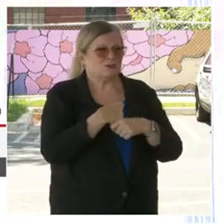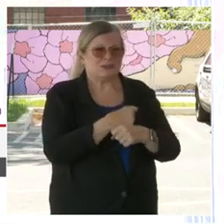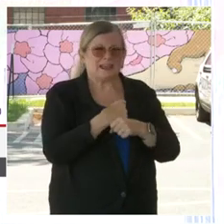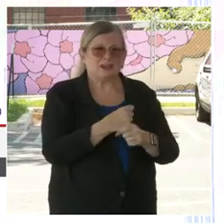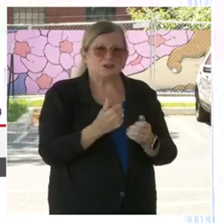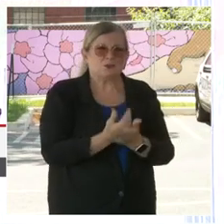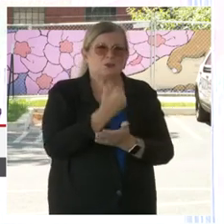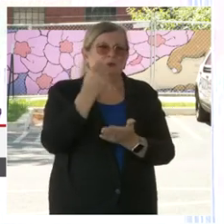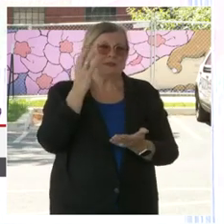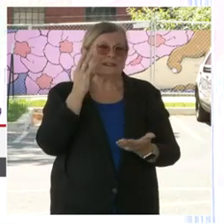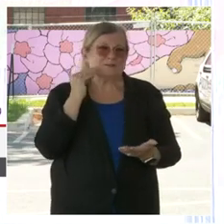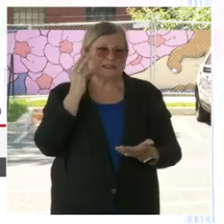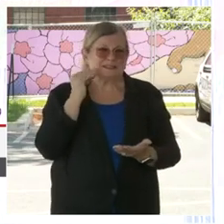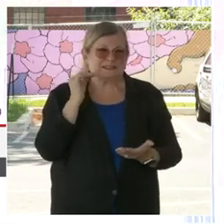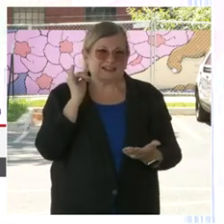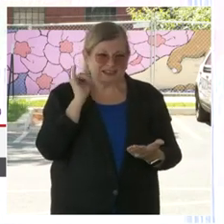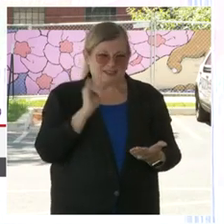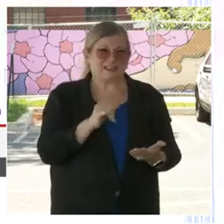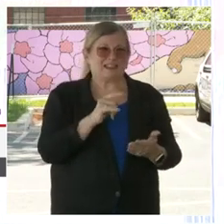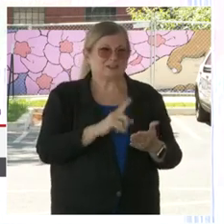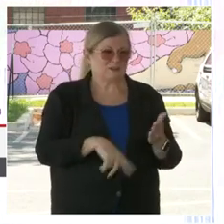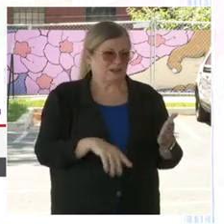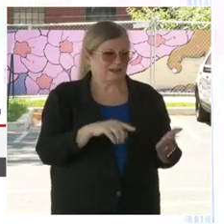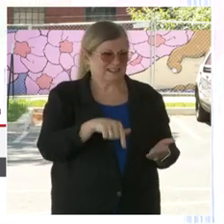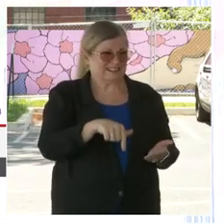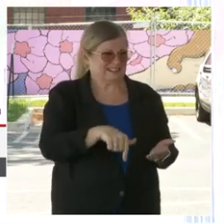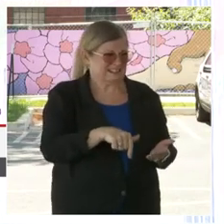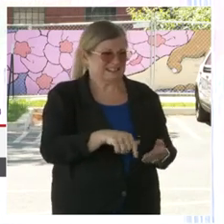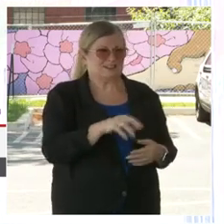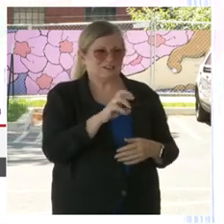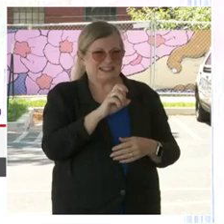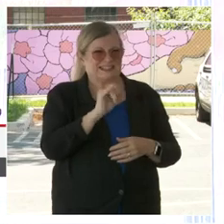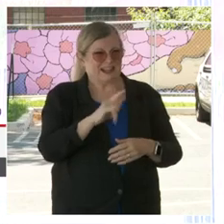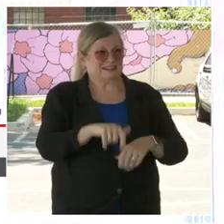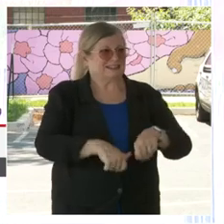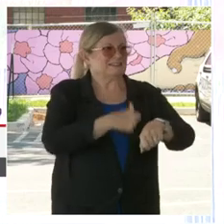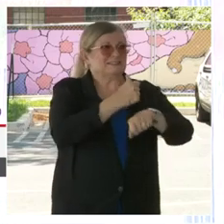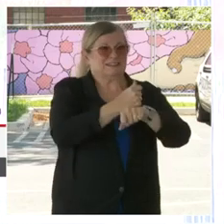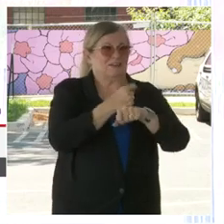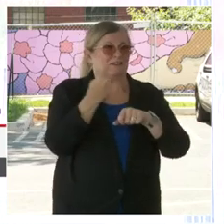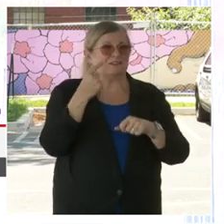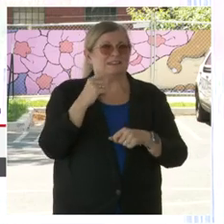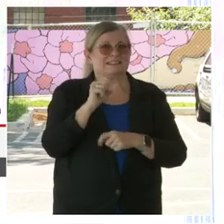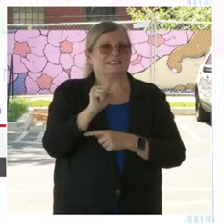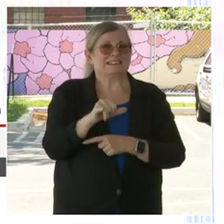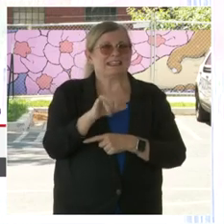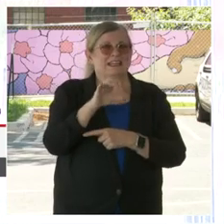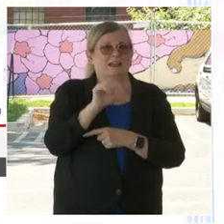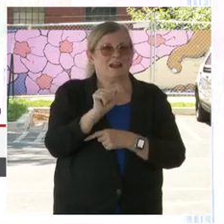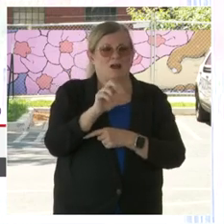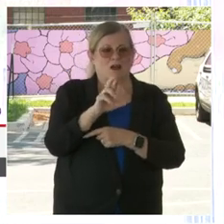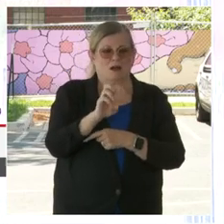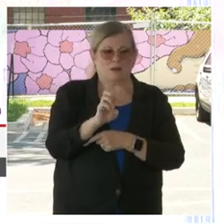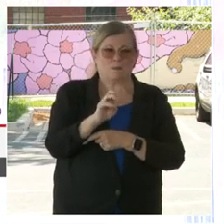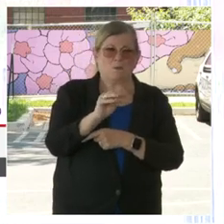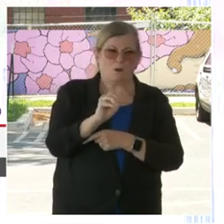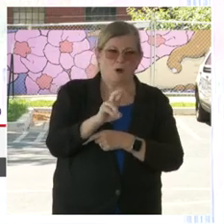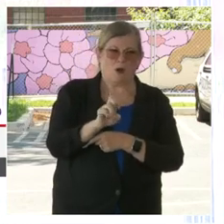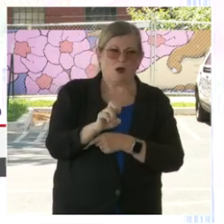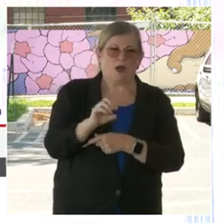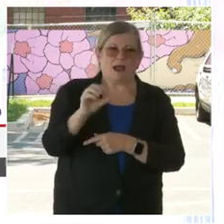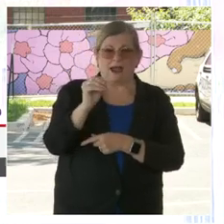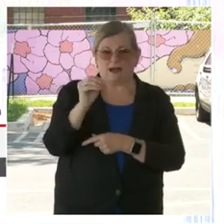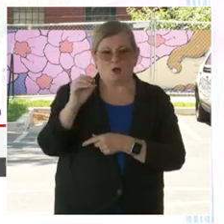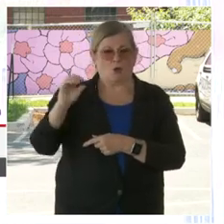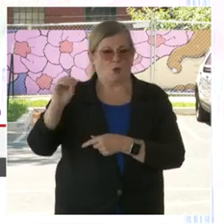And that's what this retail center here at Sycamore and Oak will mean for Ward 8. We need more